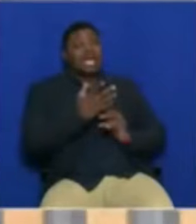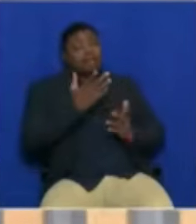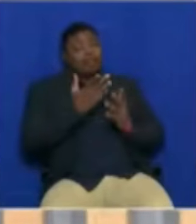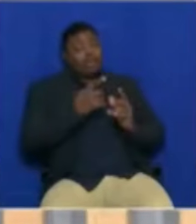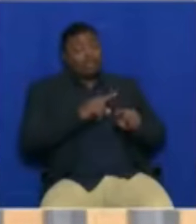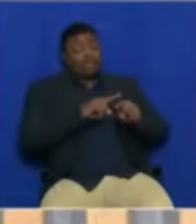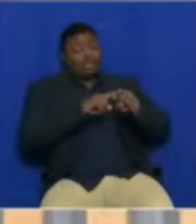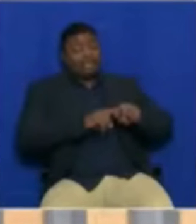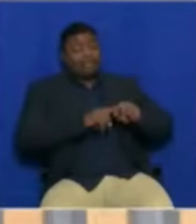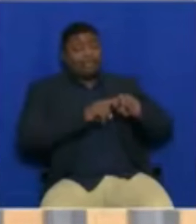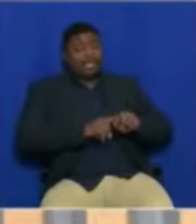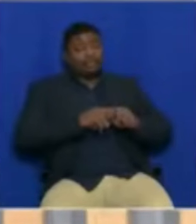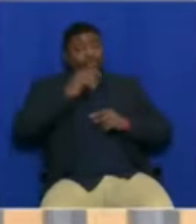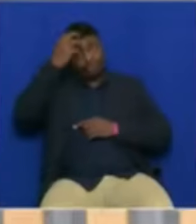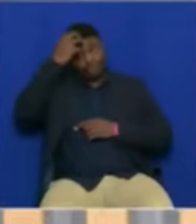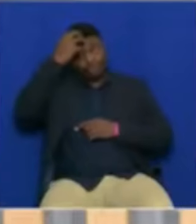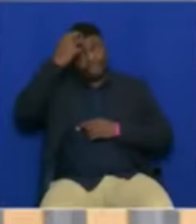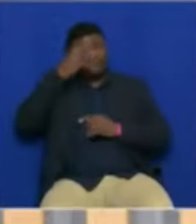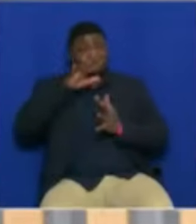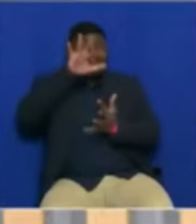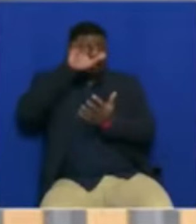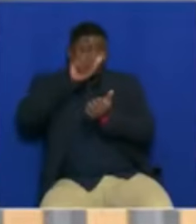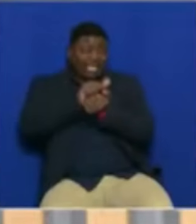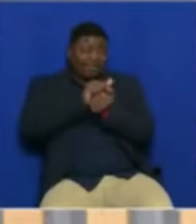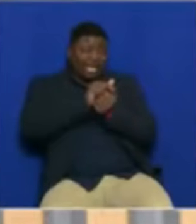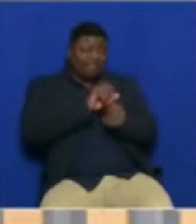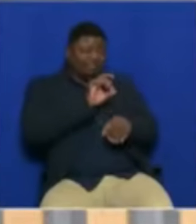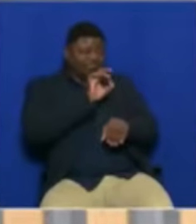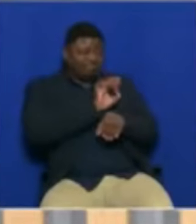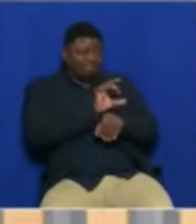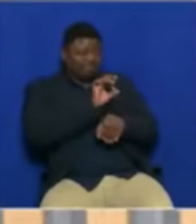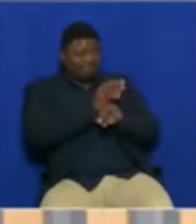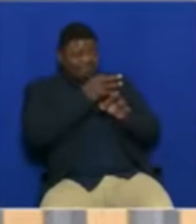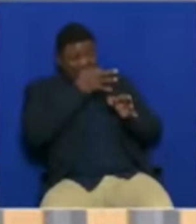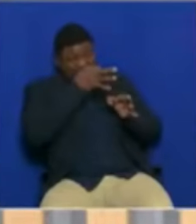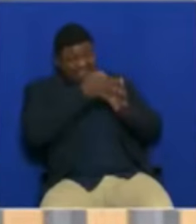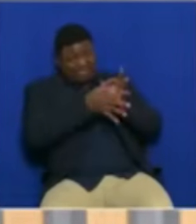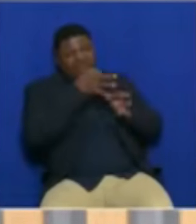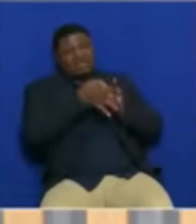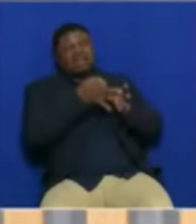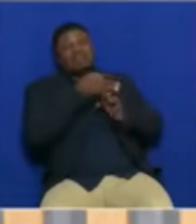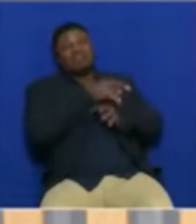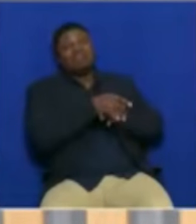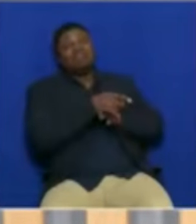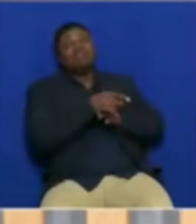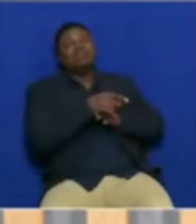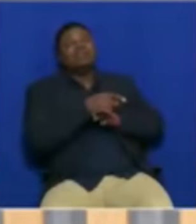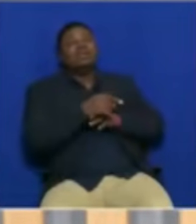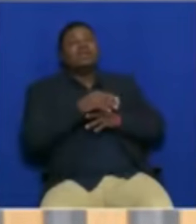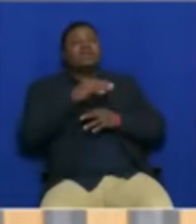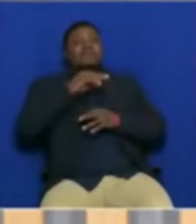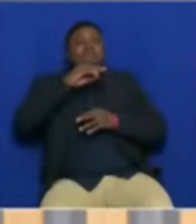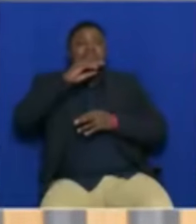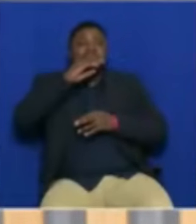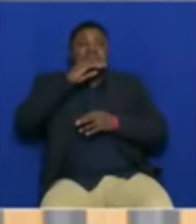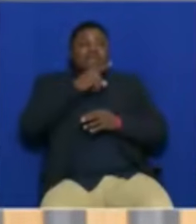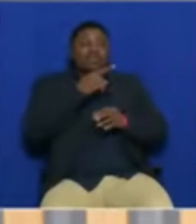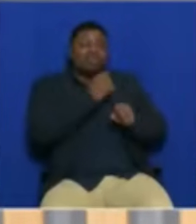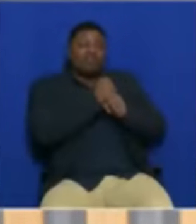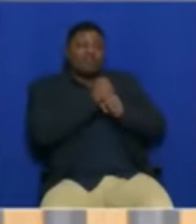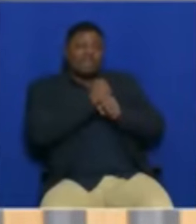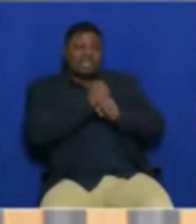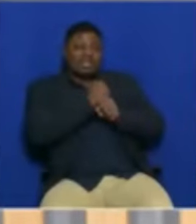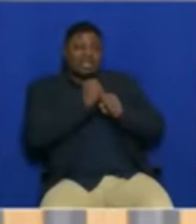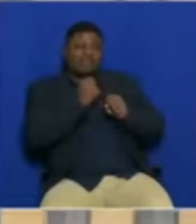does that mean you have no role at all in what charge is formulated? That